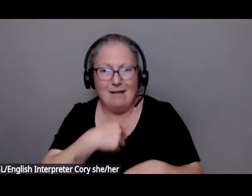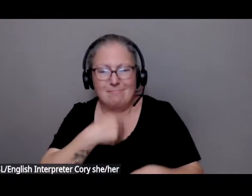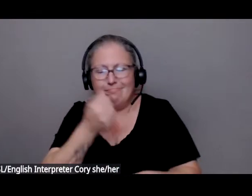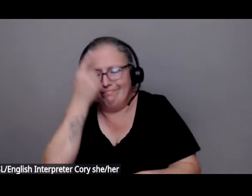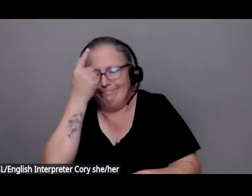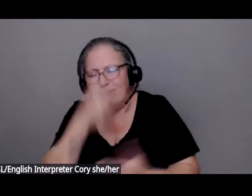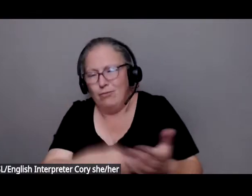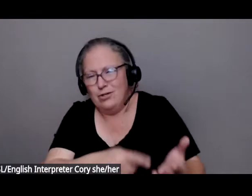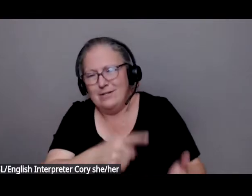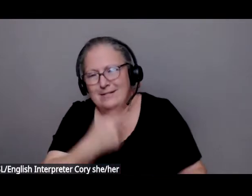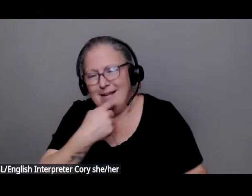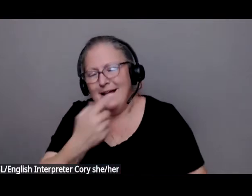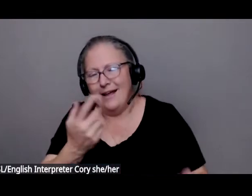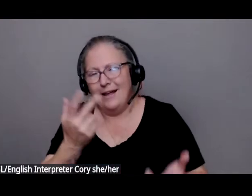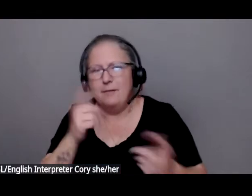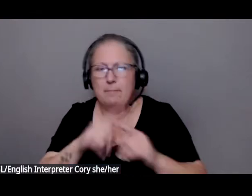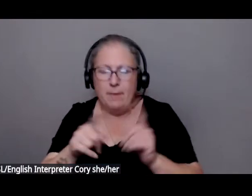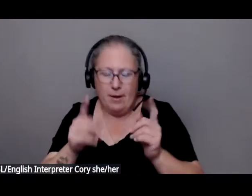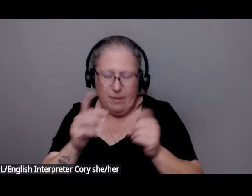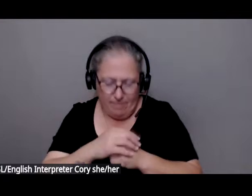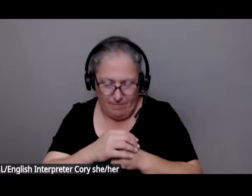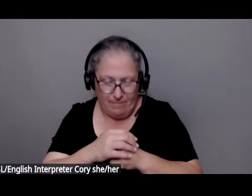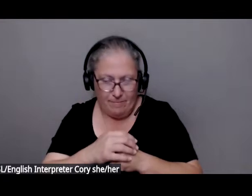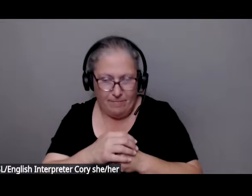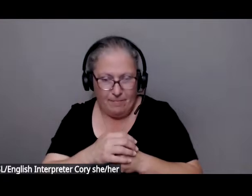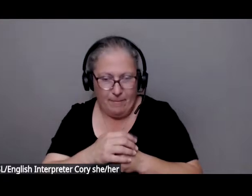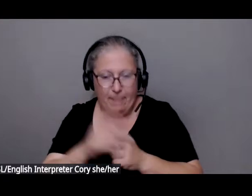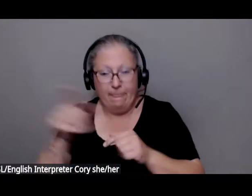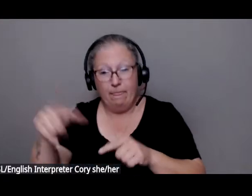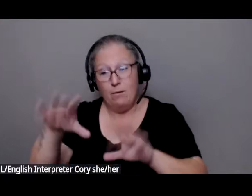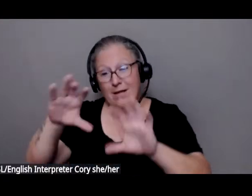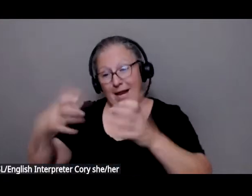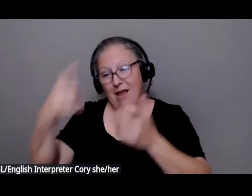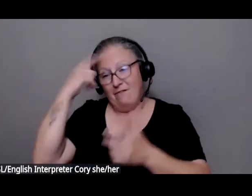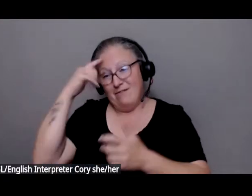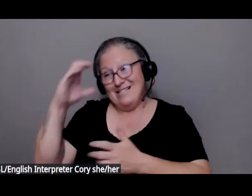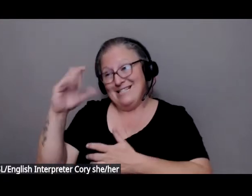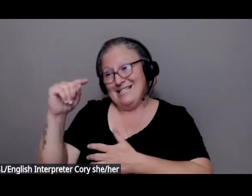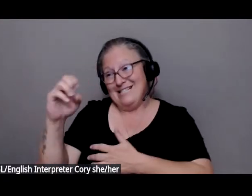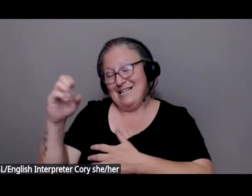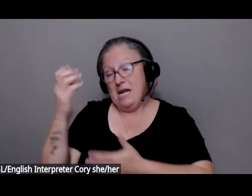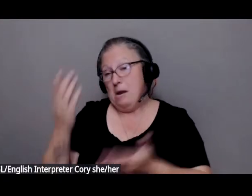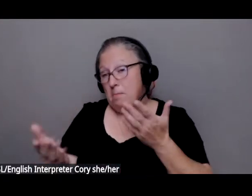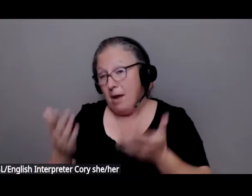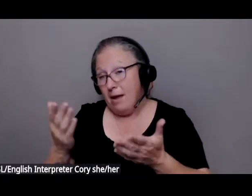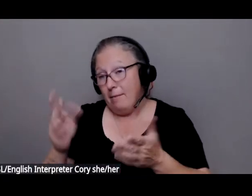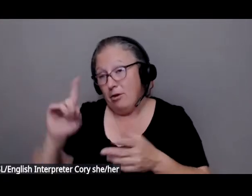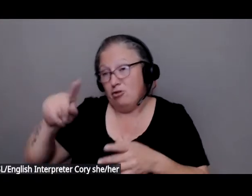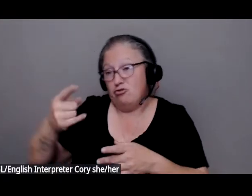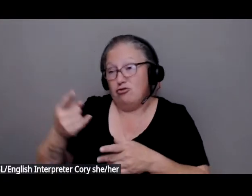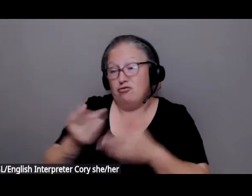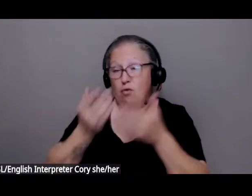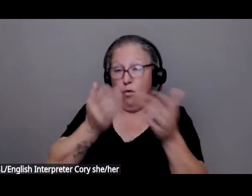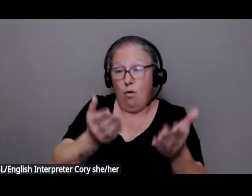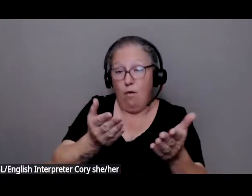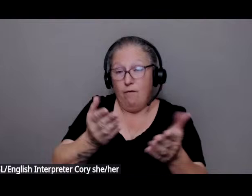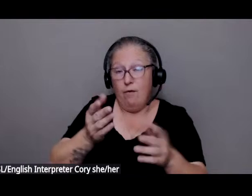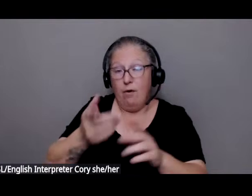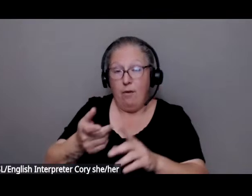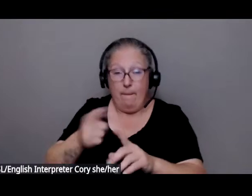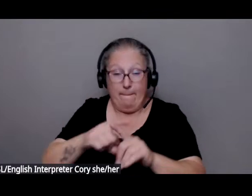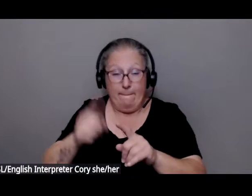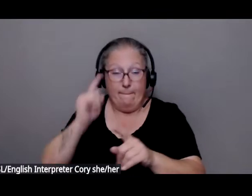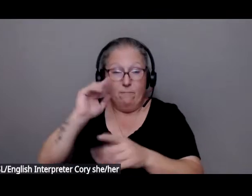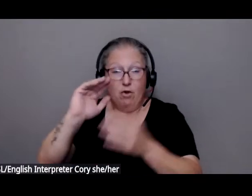that. So those classes for CTE could perhaps be just the ones offered by community college,